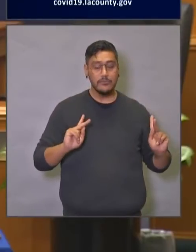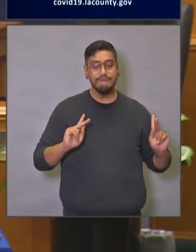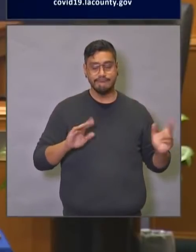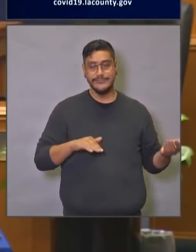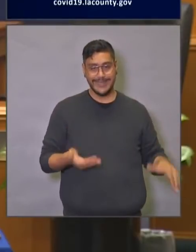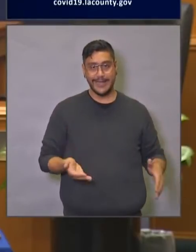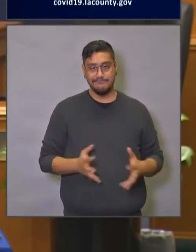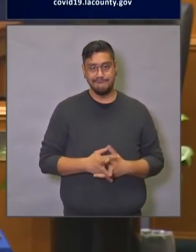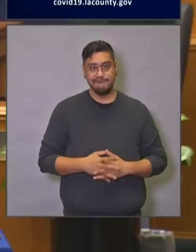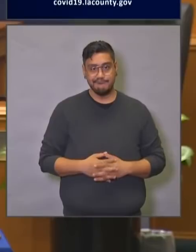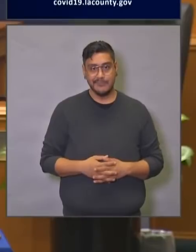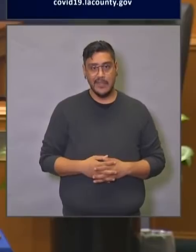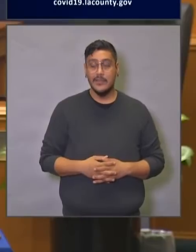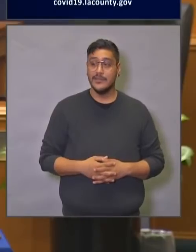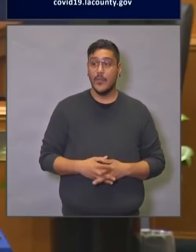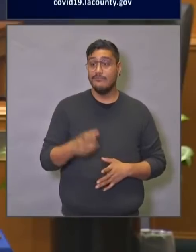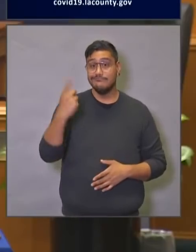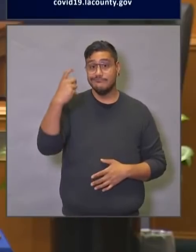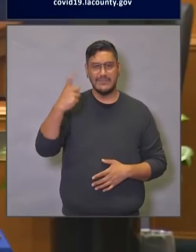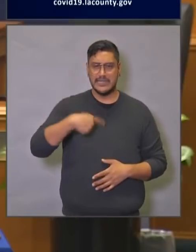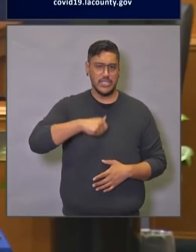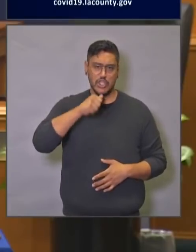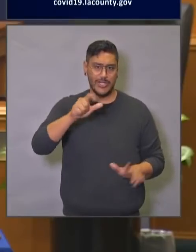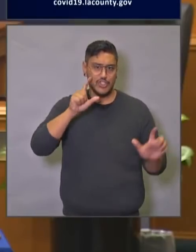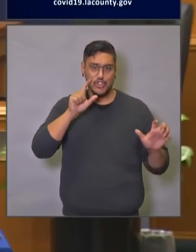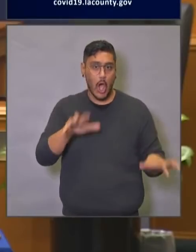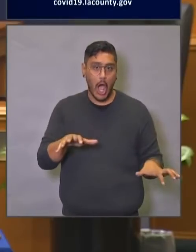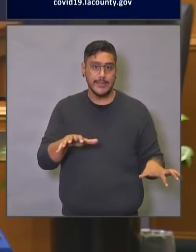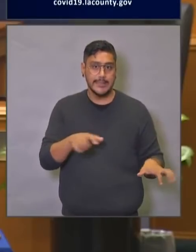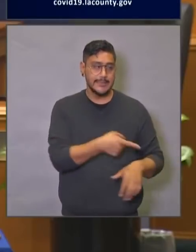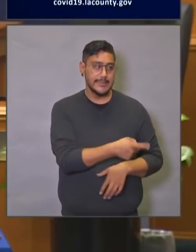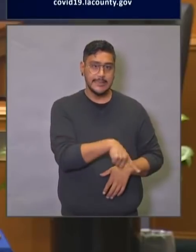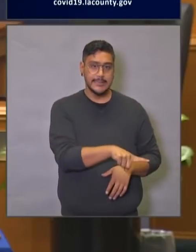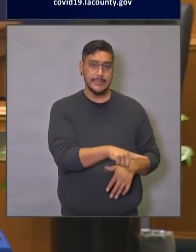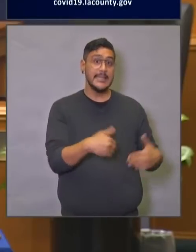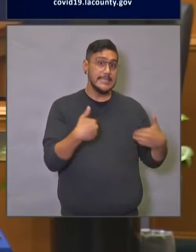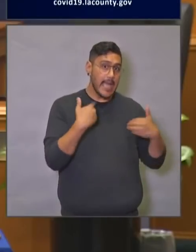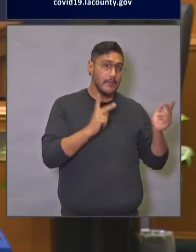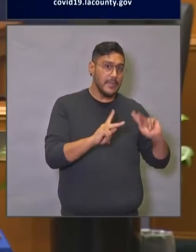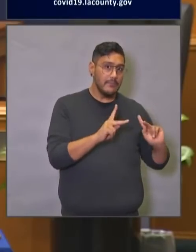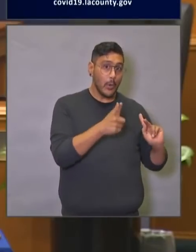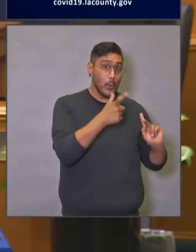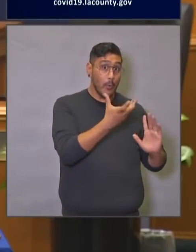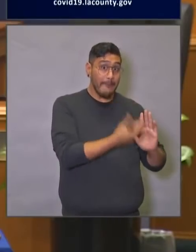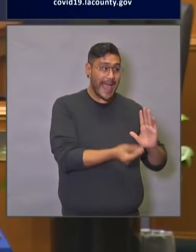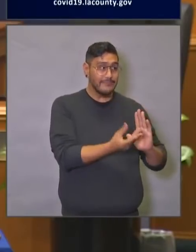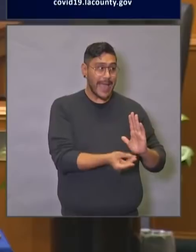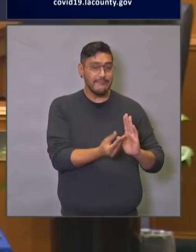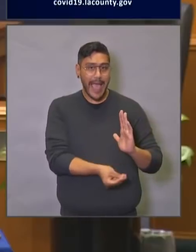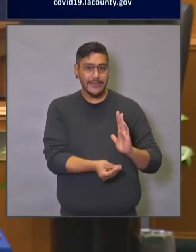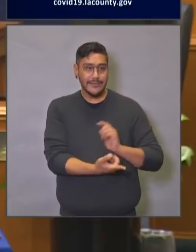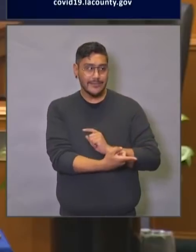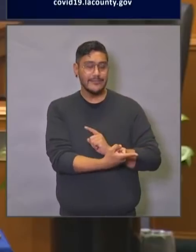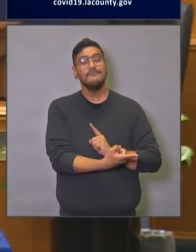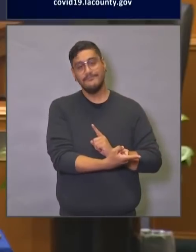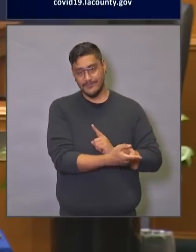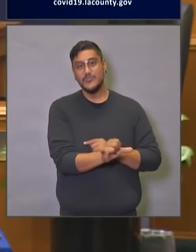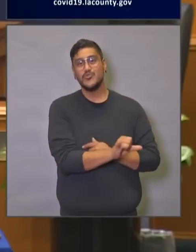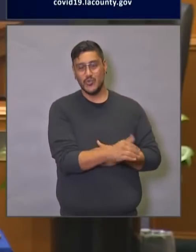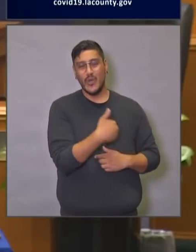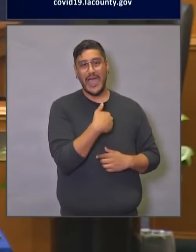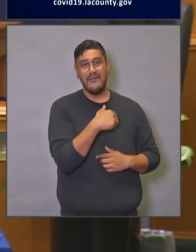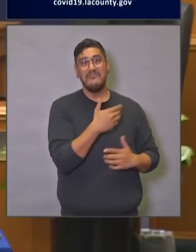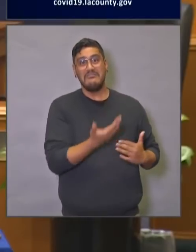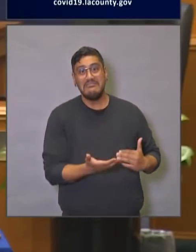So it's not surprising that for the younger people that are passing away, they too have underlying health conditions